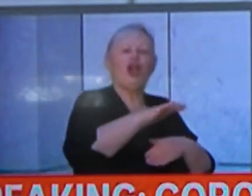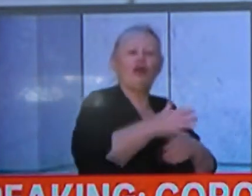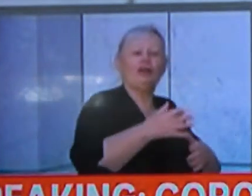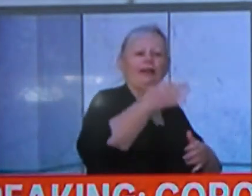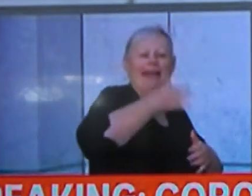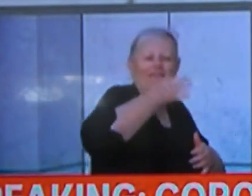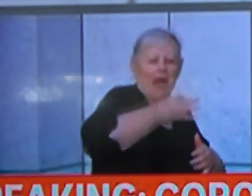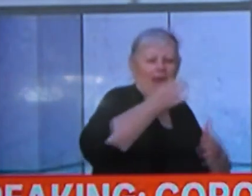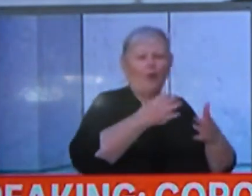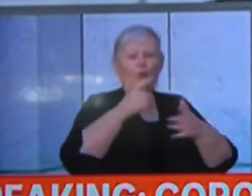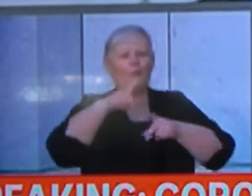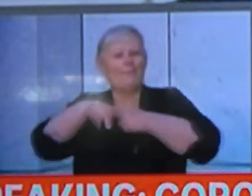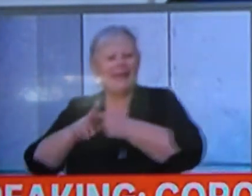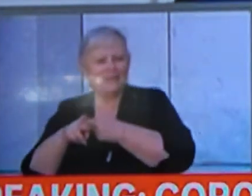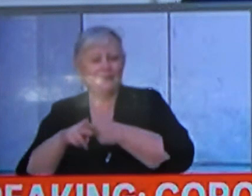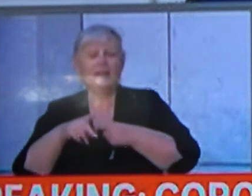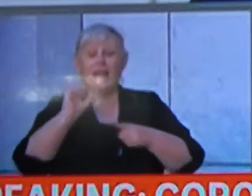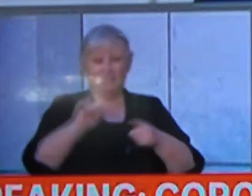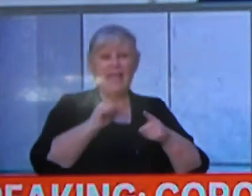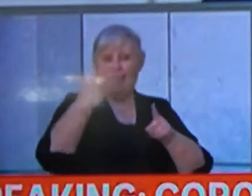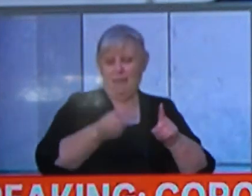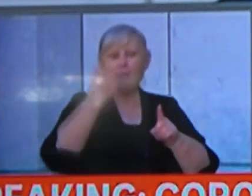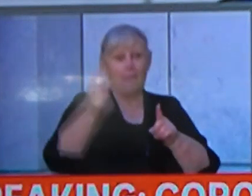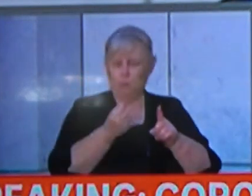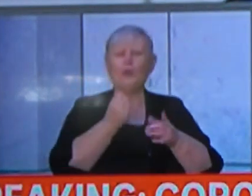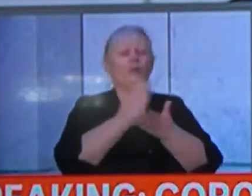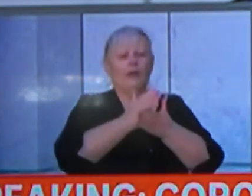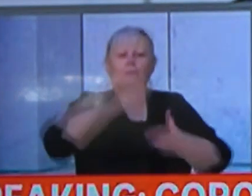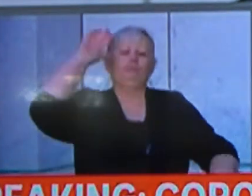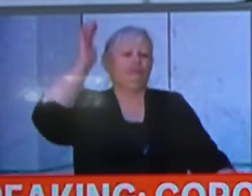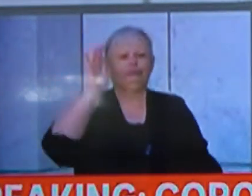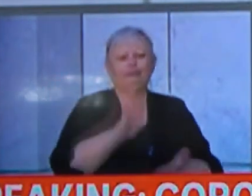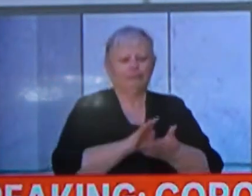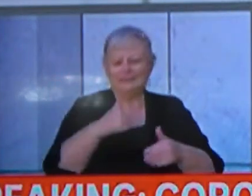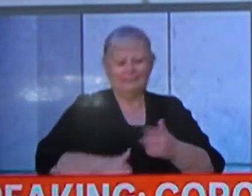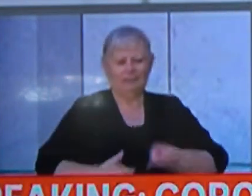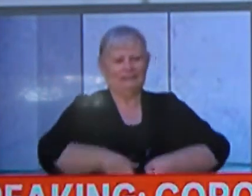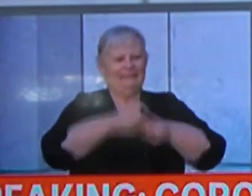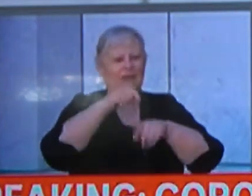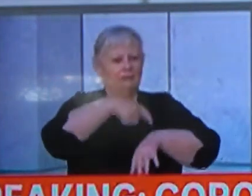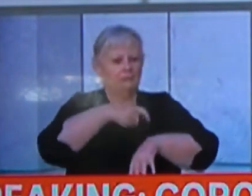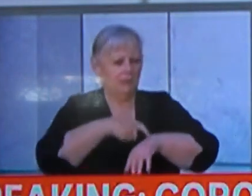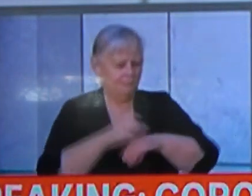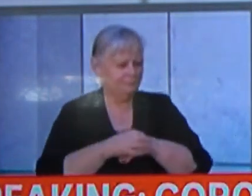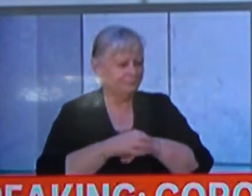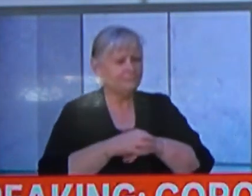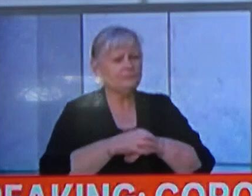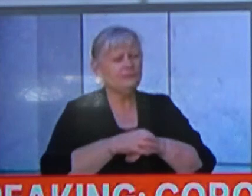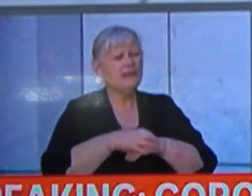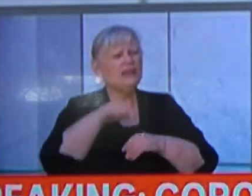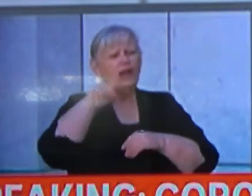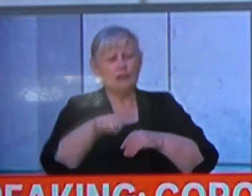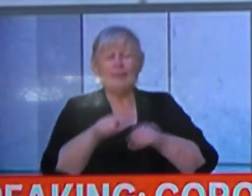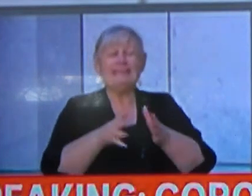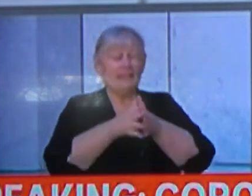local mechanic, whose income has been significantly reduced over this difficult period. This is the